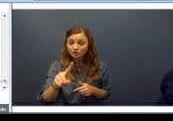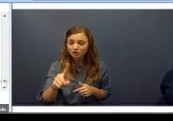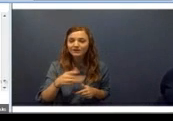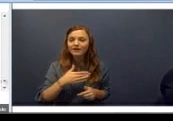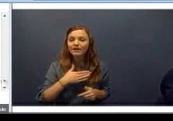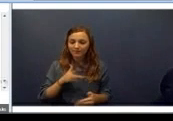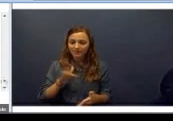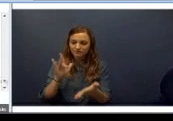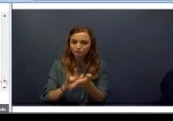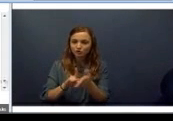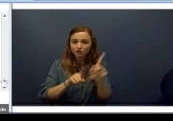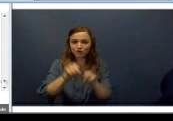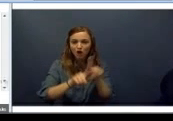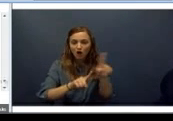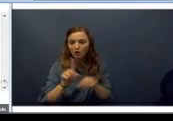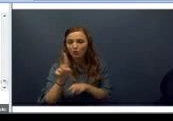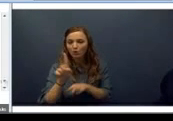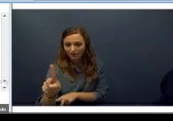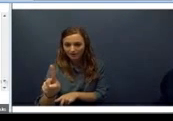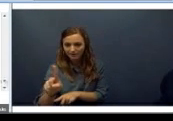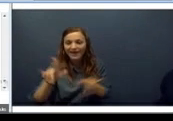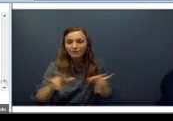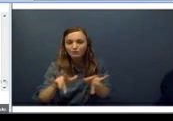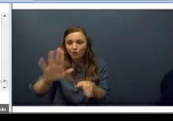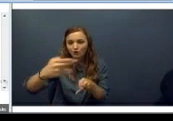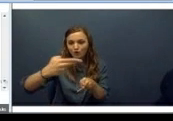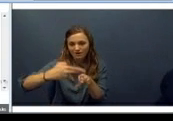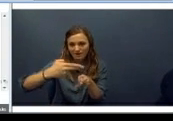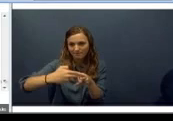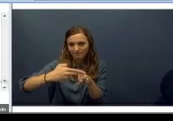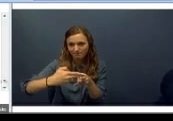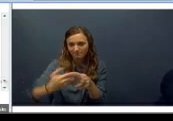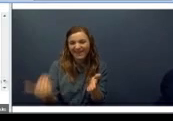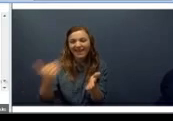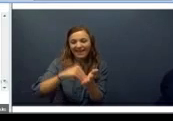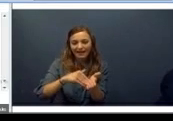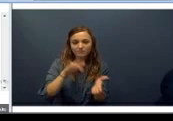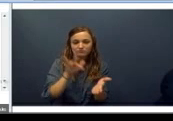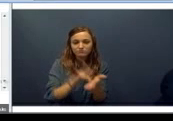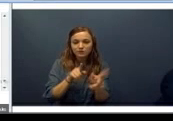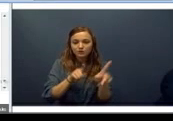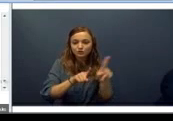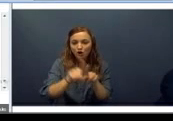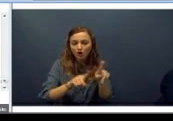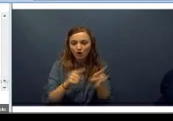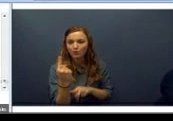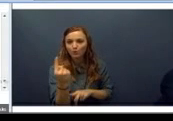If you do have a question, please press star 1 and record your name. Again, please press star 1.